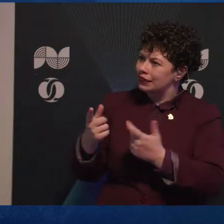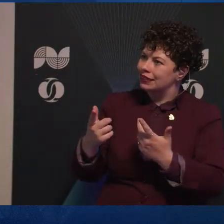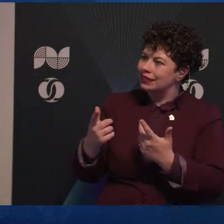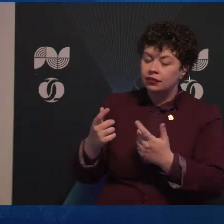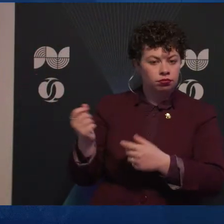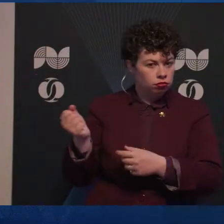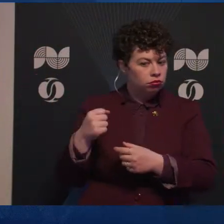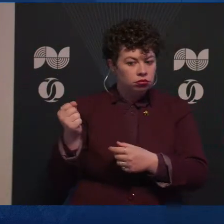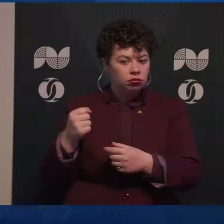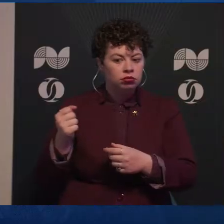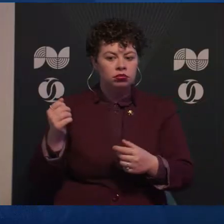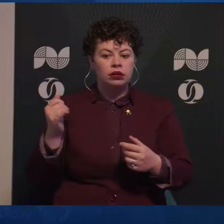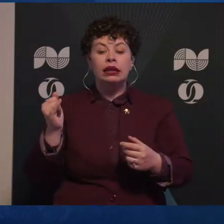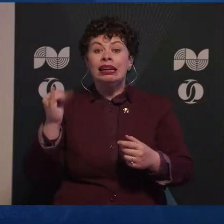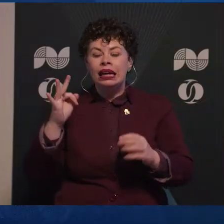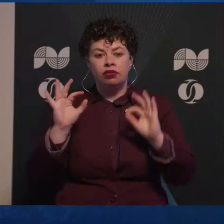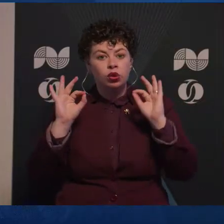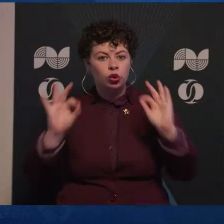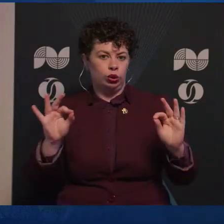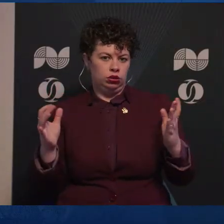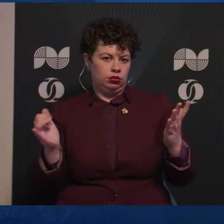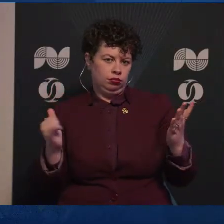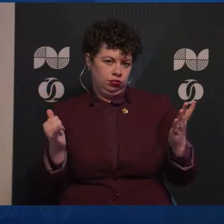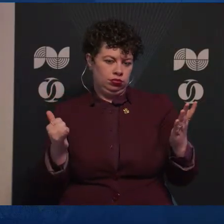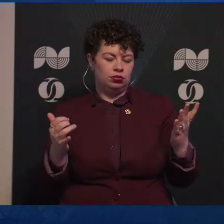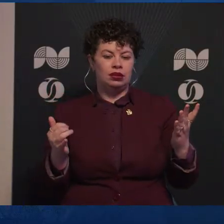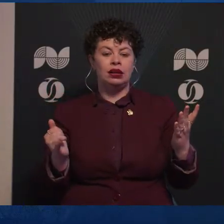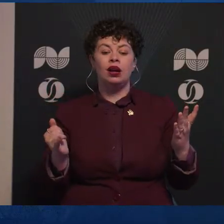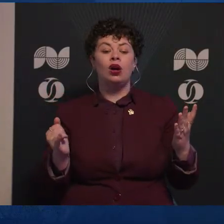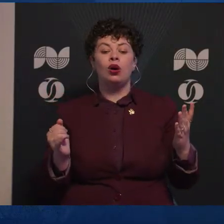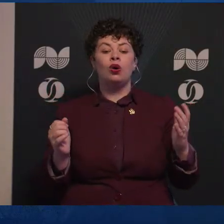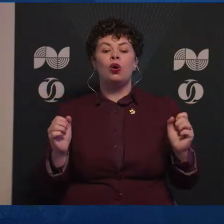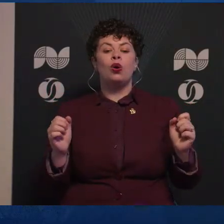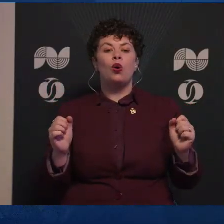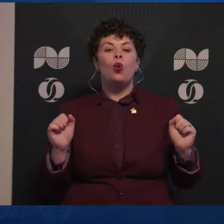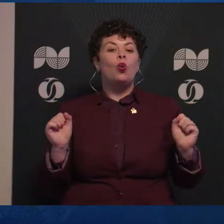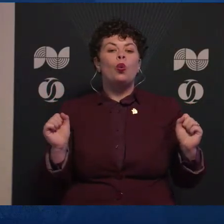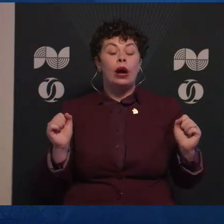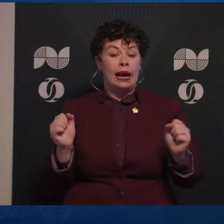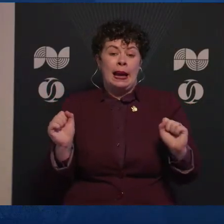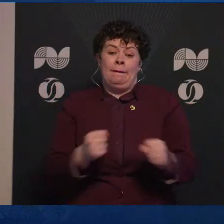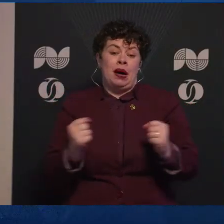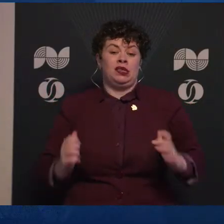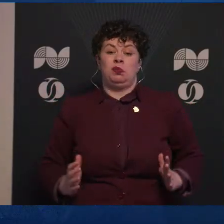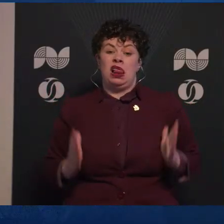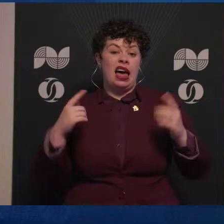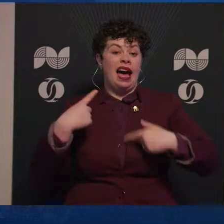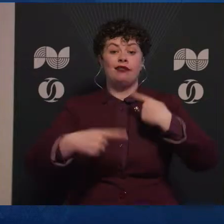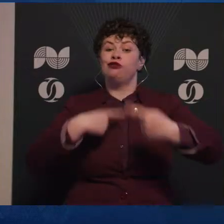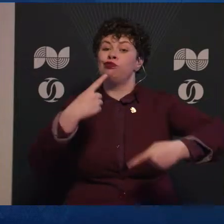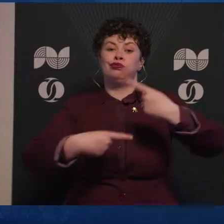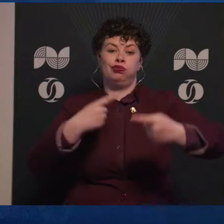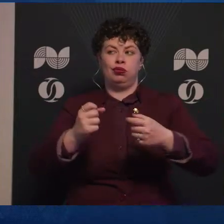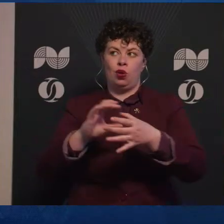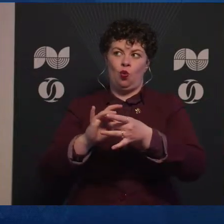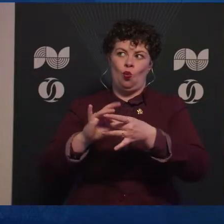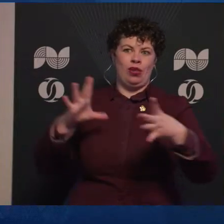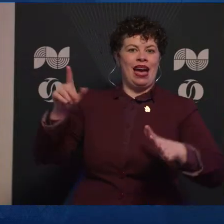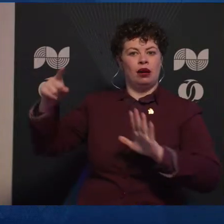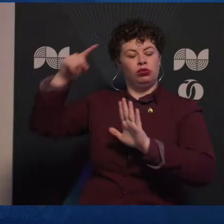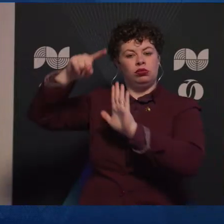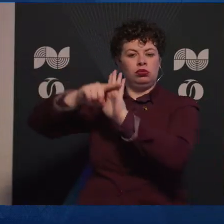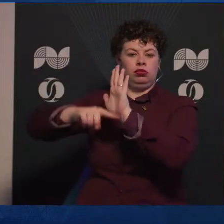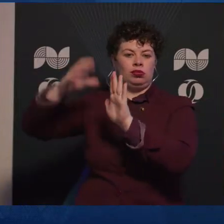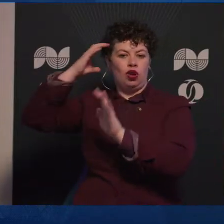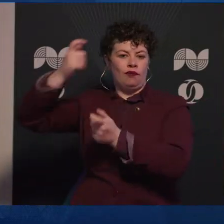industrial policy are made, also because we cannot live without industrial policy, because if I took an example, my